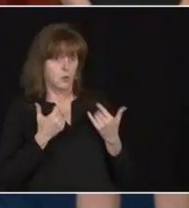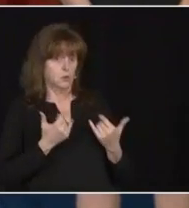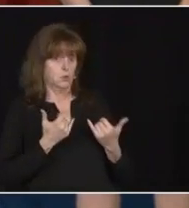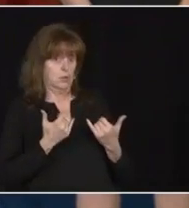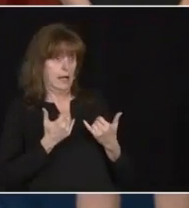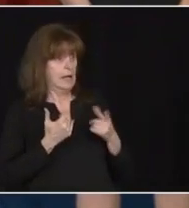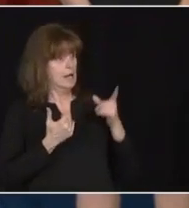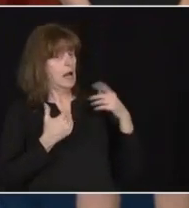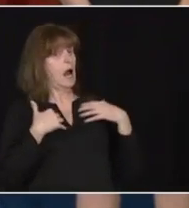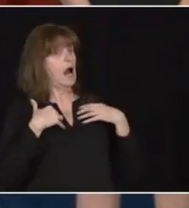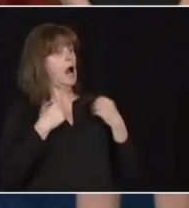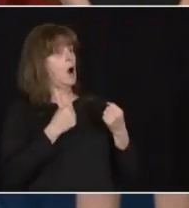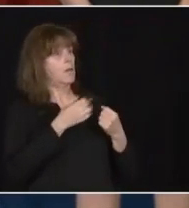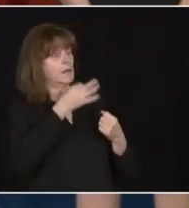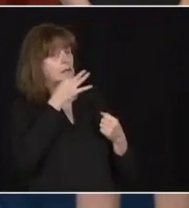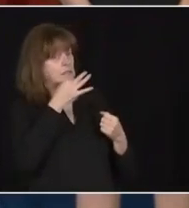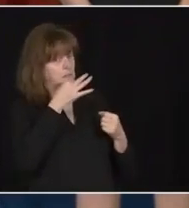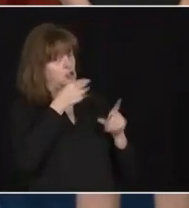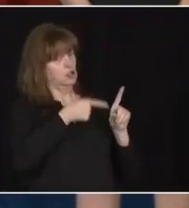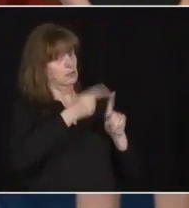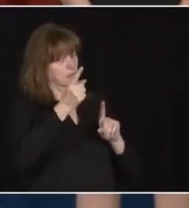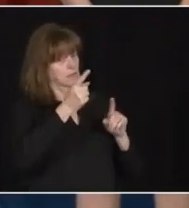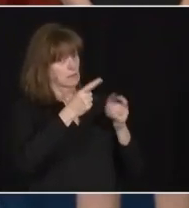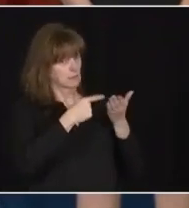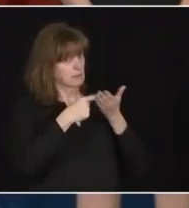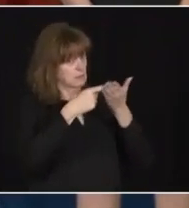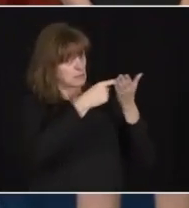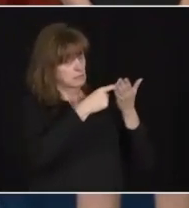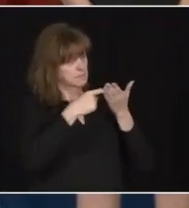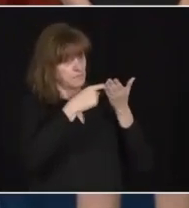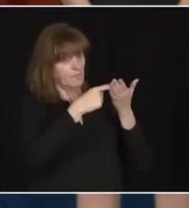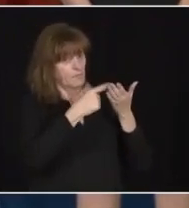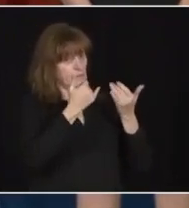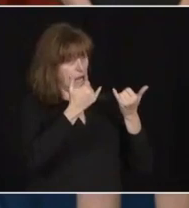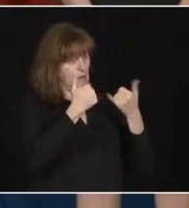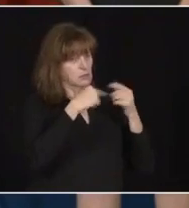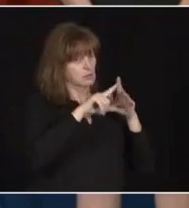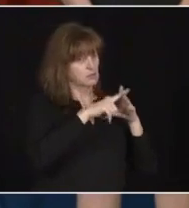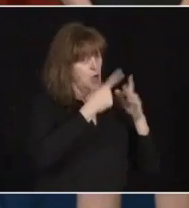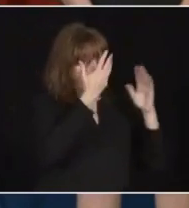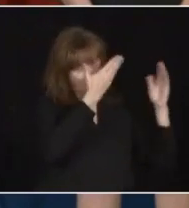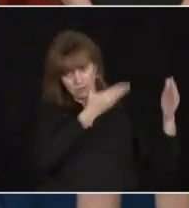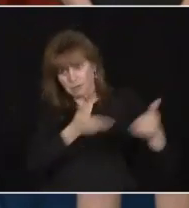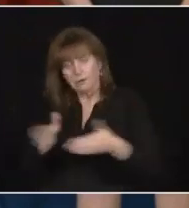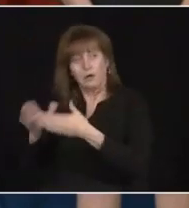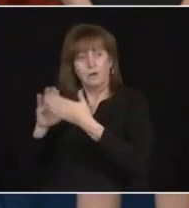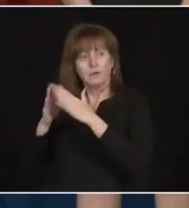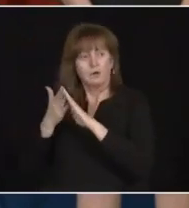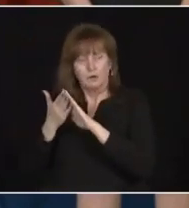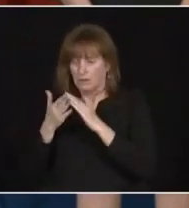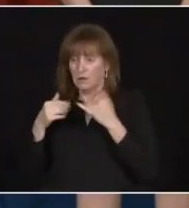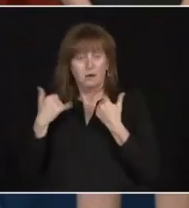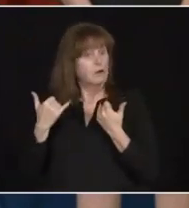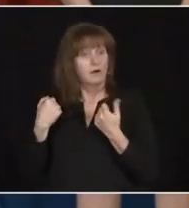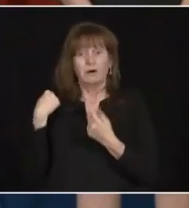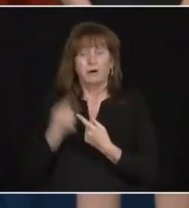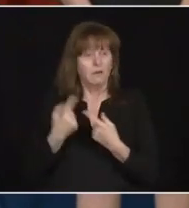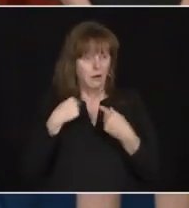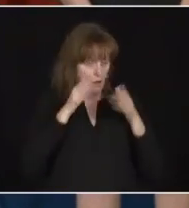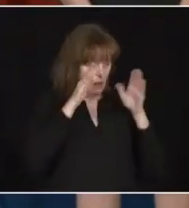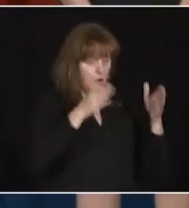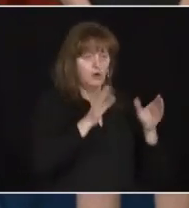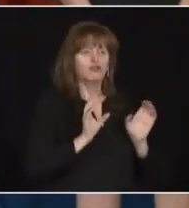Our main crisis was obviously long-term care, retirement homes, congregate living locations, so we want to put all our resources there